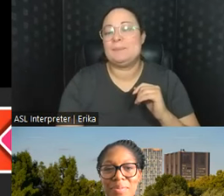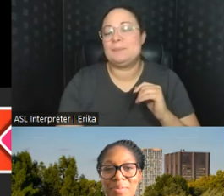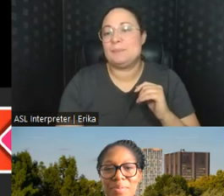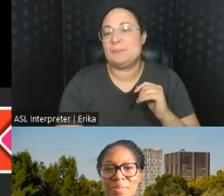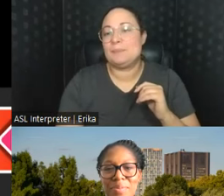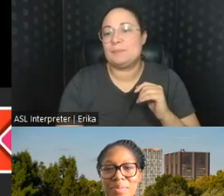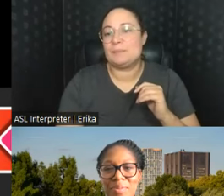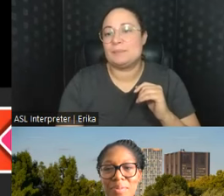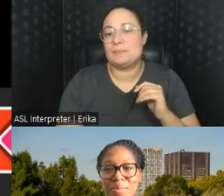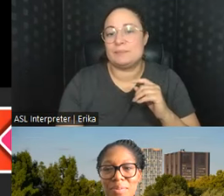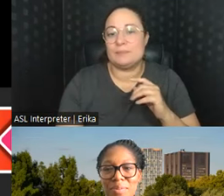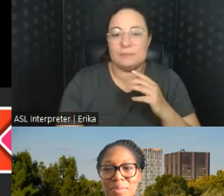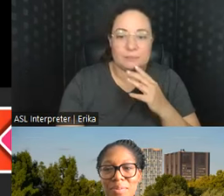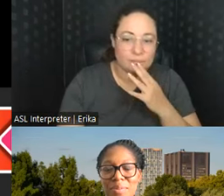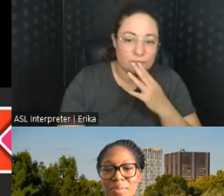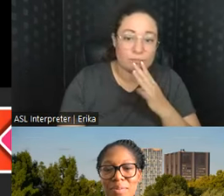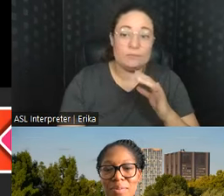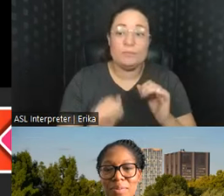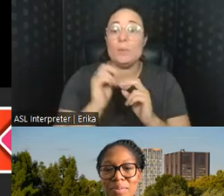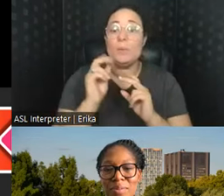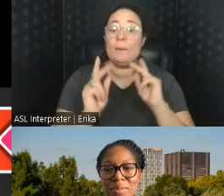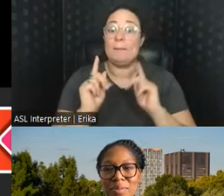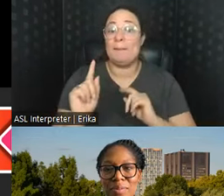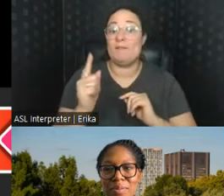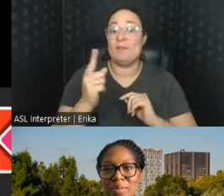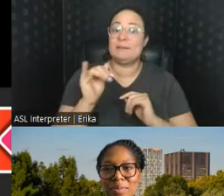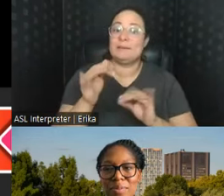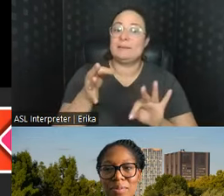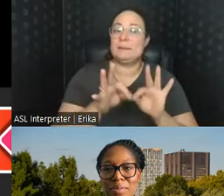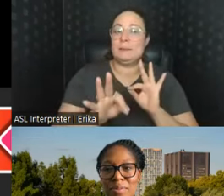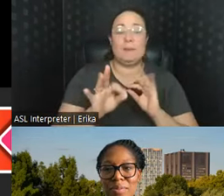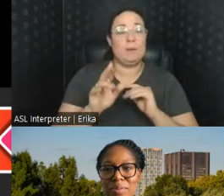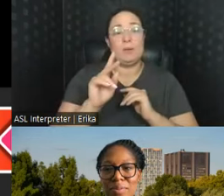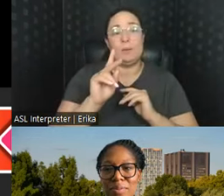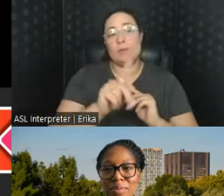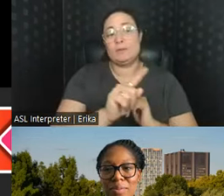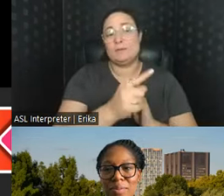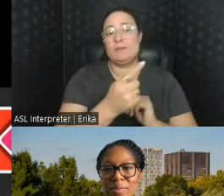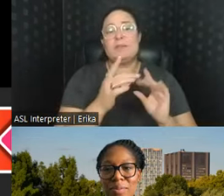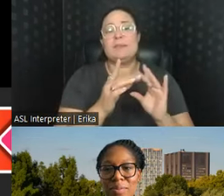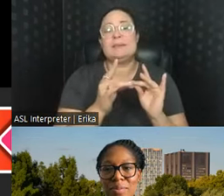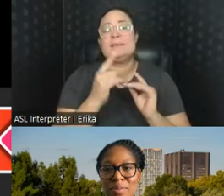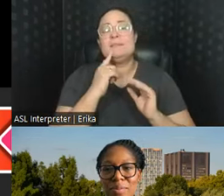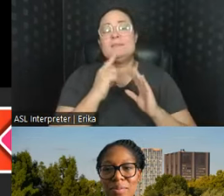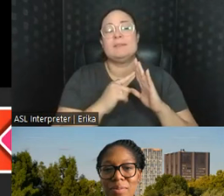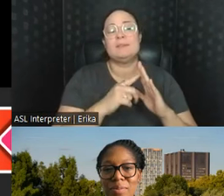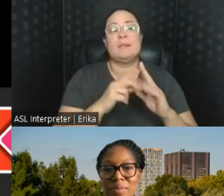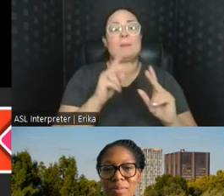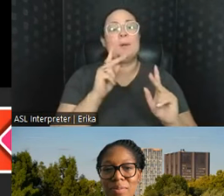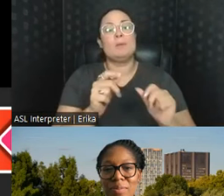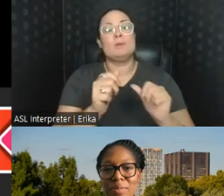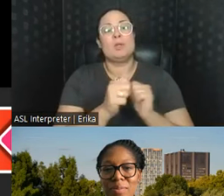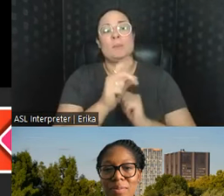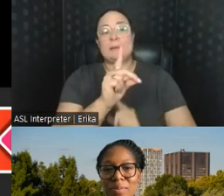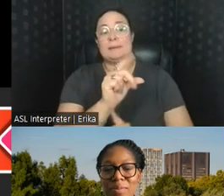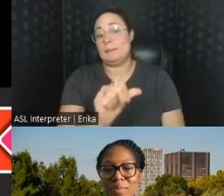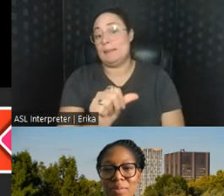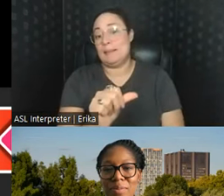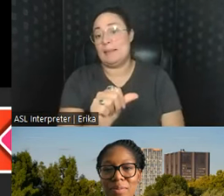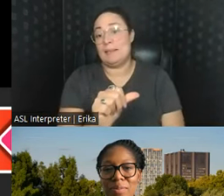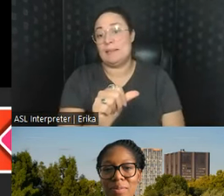So with people first, it's quite simple, put the person first. So you want to say things like person with a disability, and